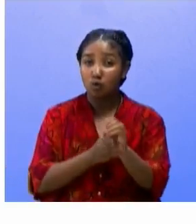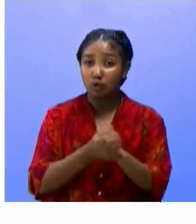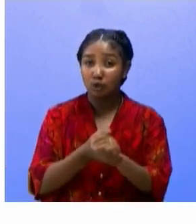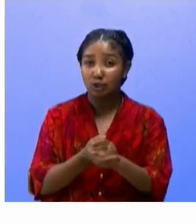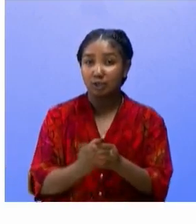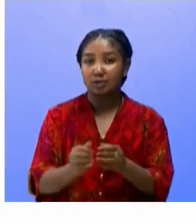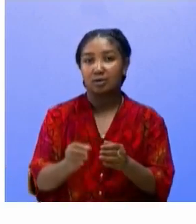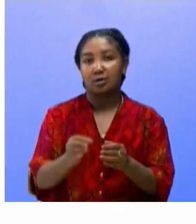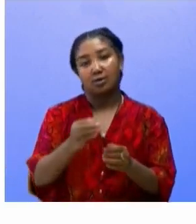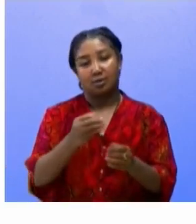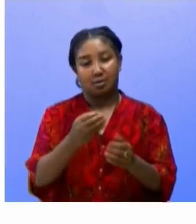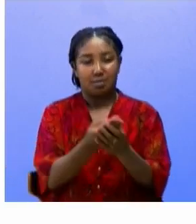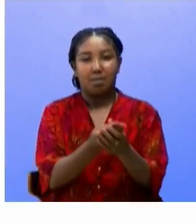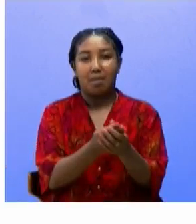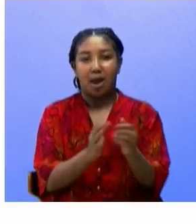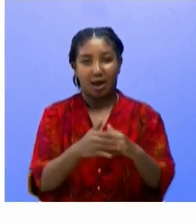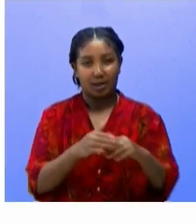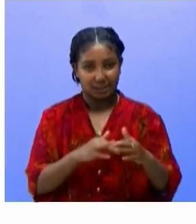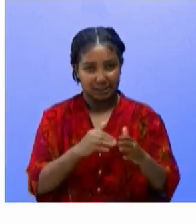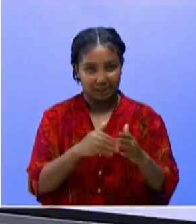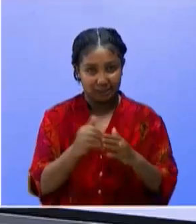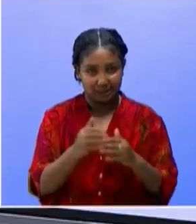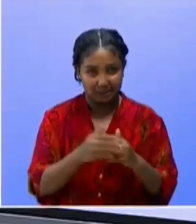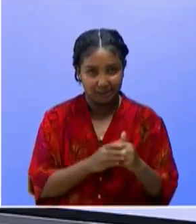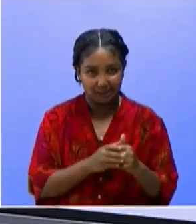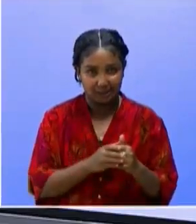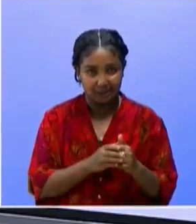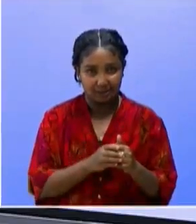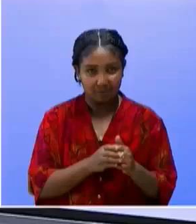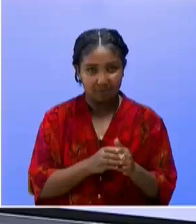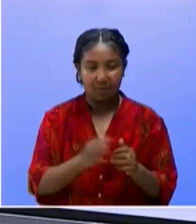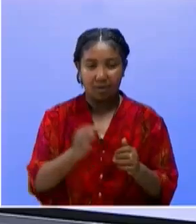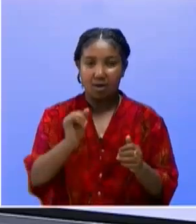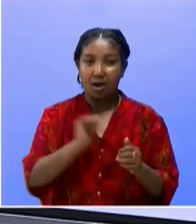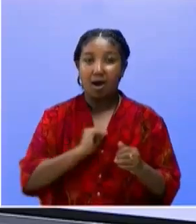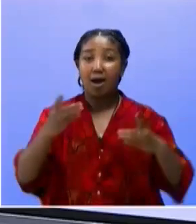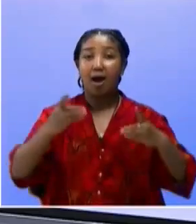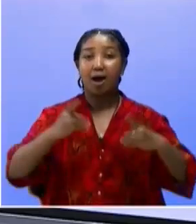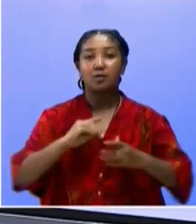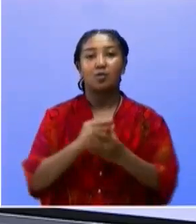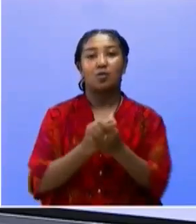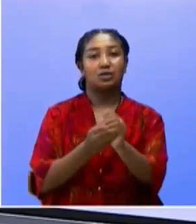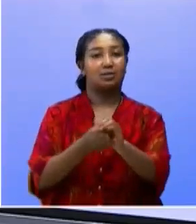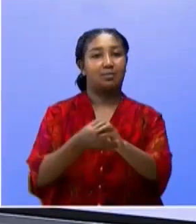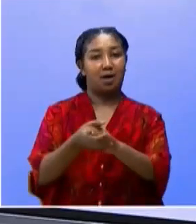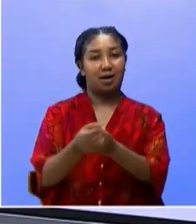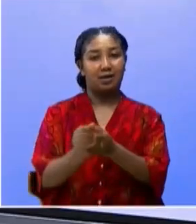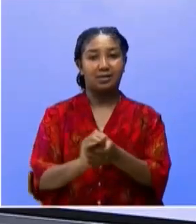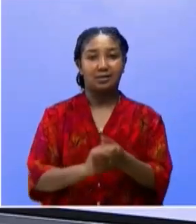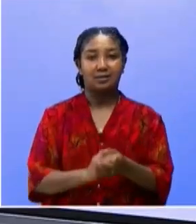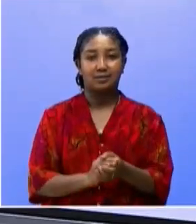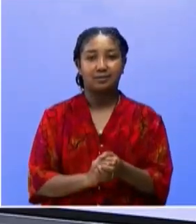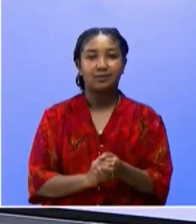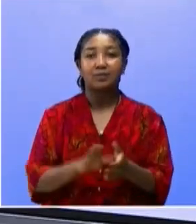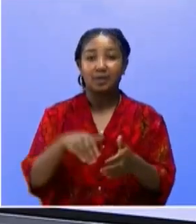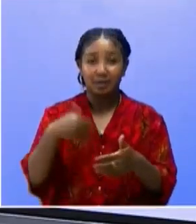my hand. All right. I had washed my hand